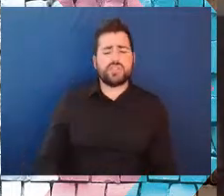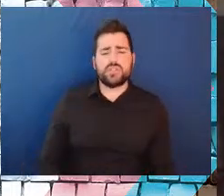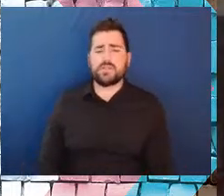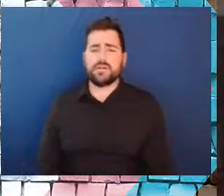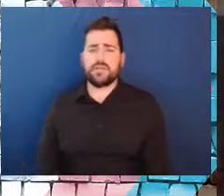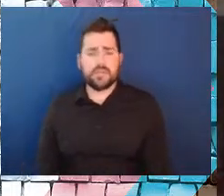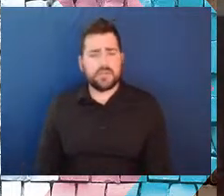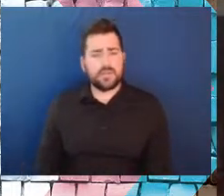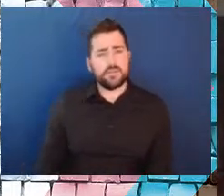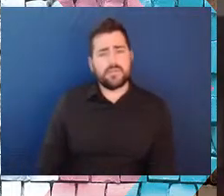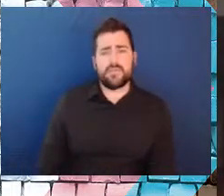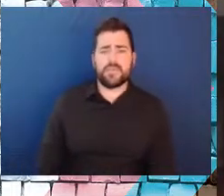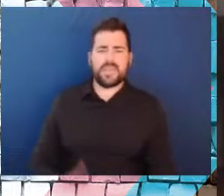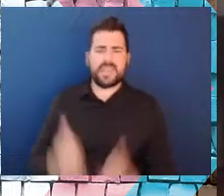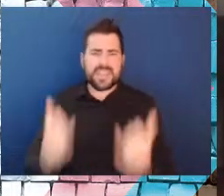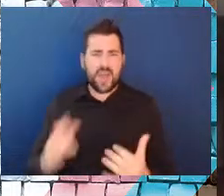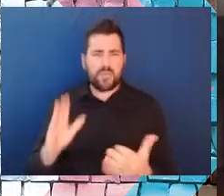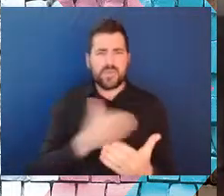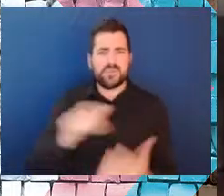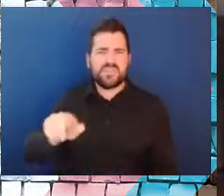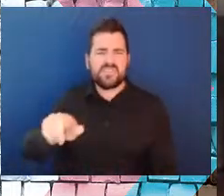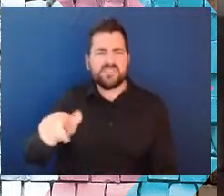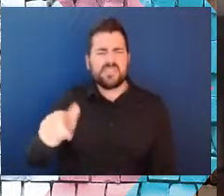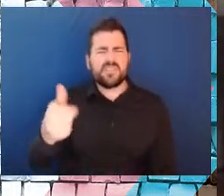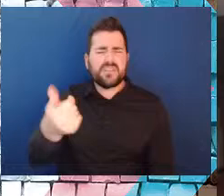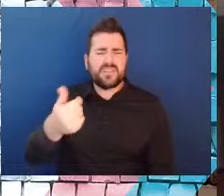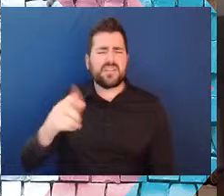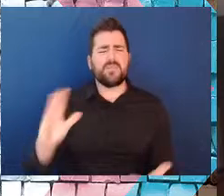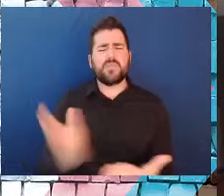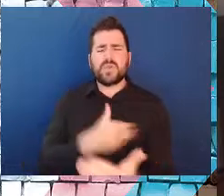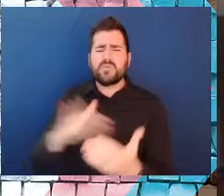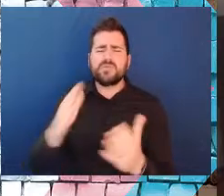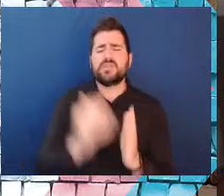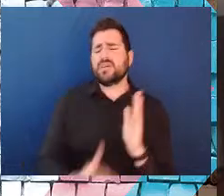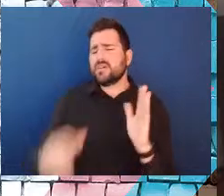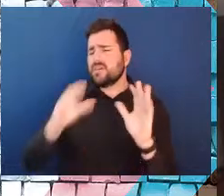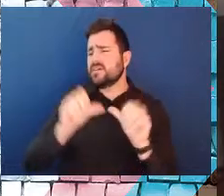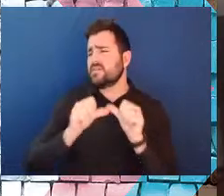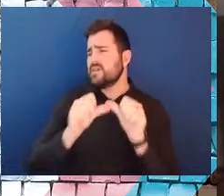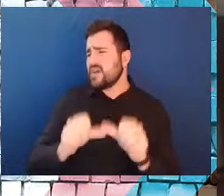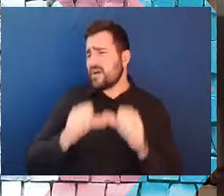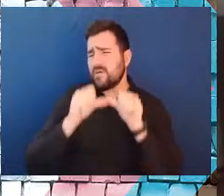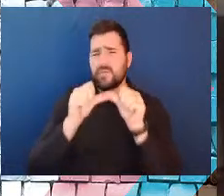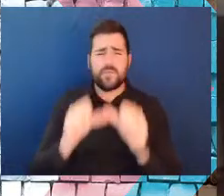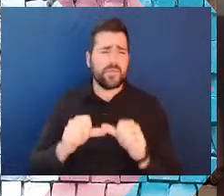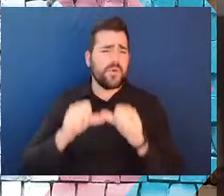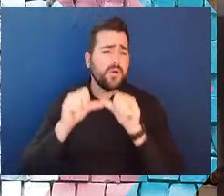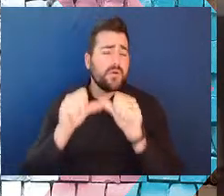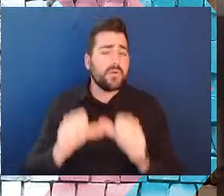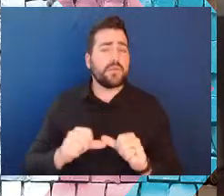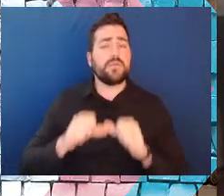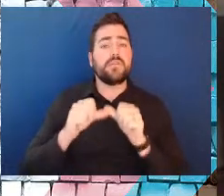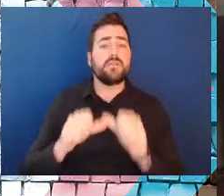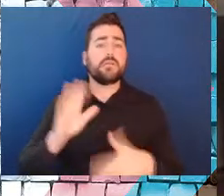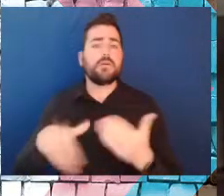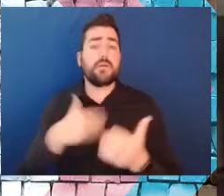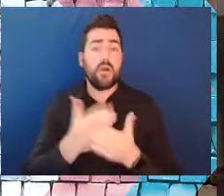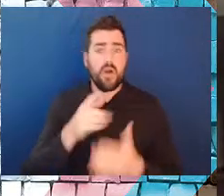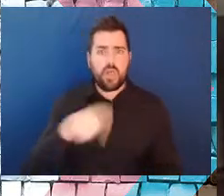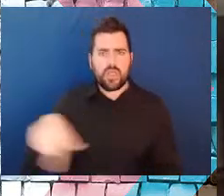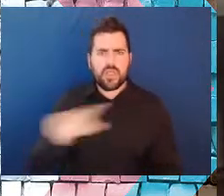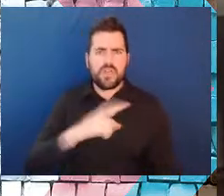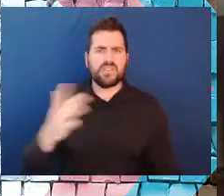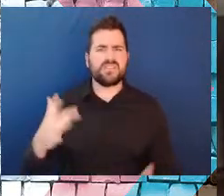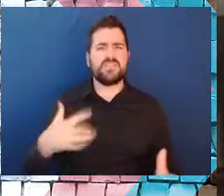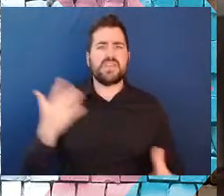break up song. Turn it up, let it play. On and on and on and on. All the time they scrub your soul. Let it play on and